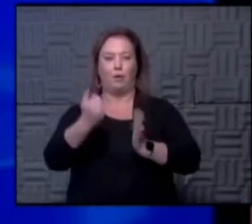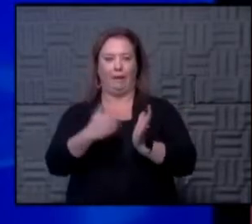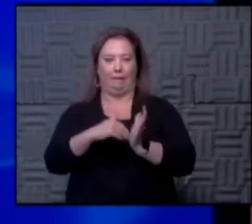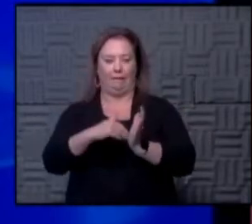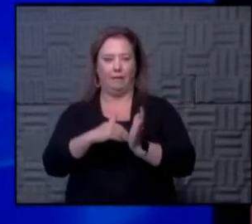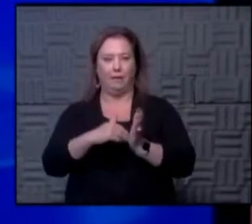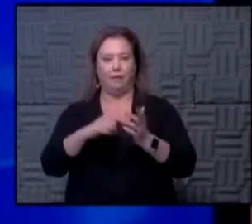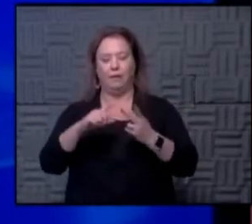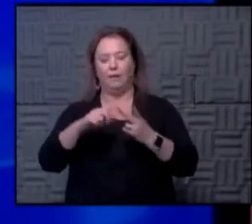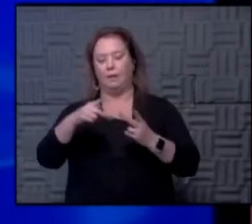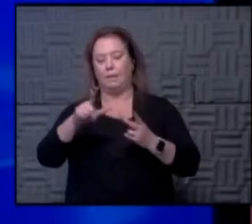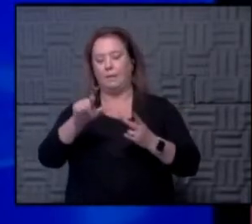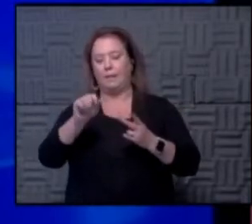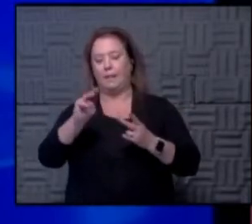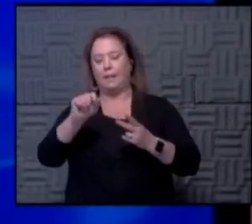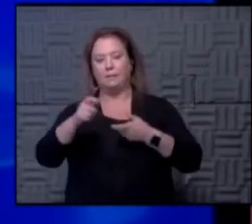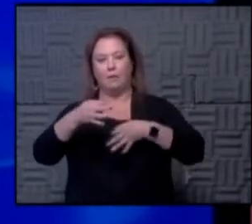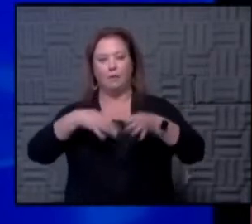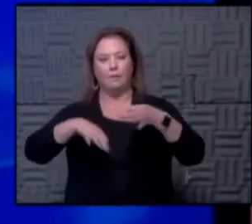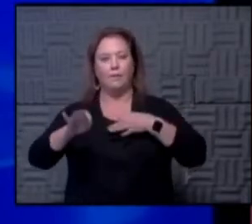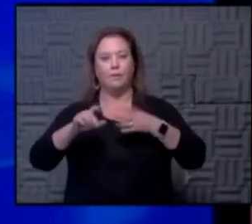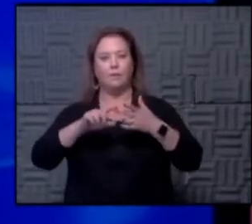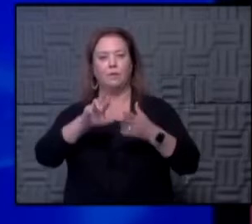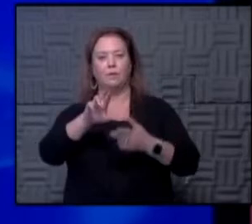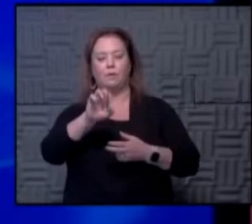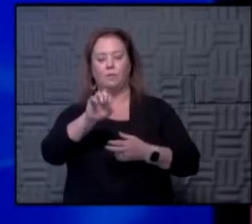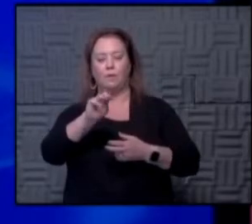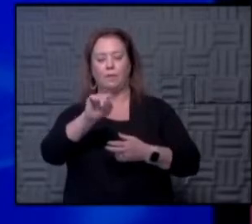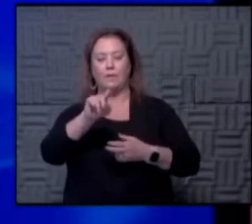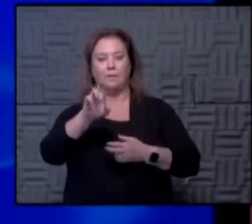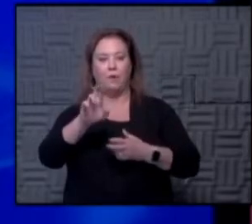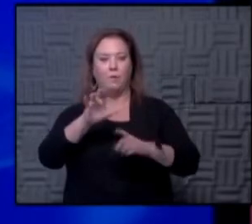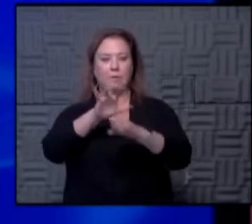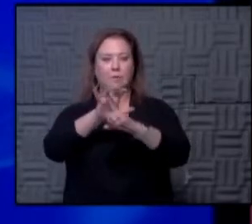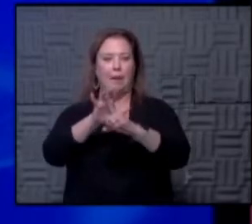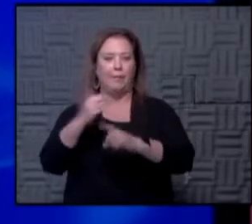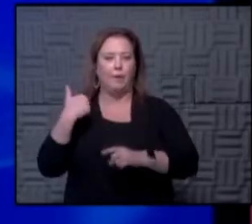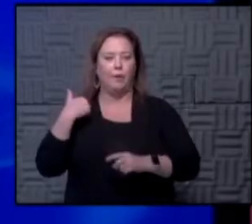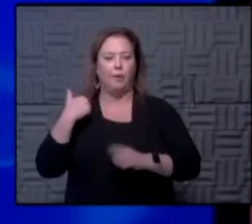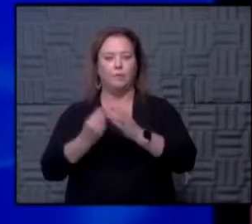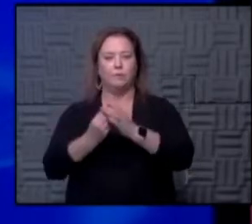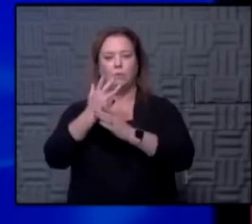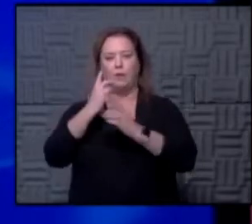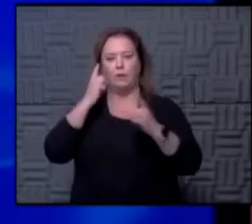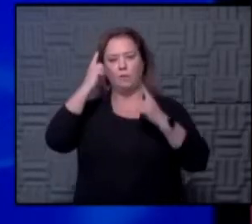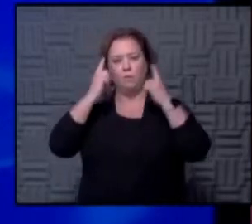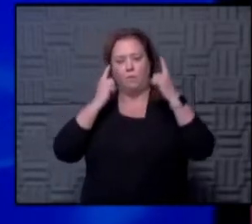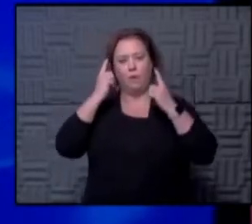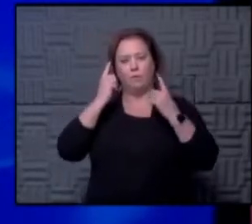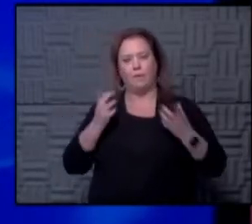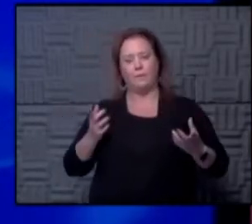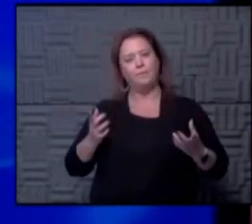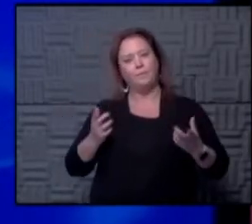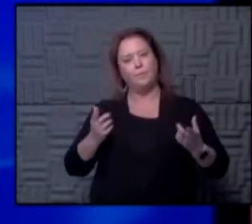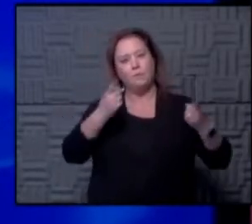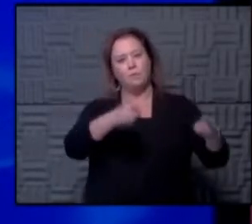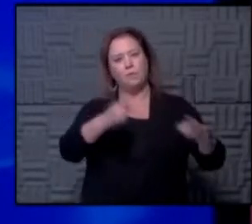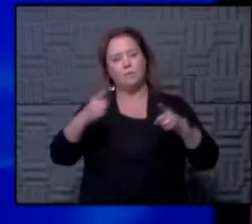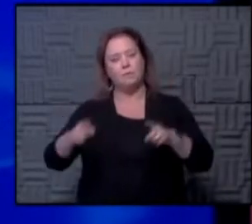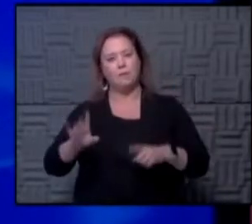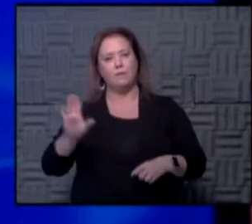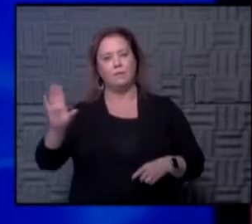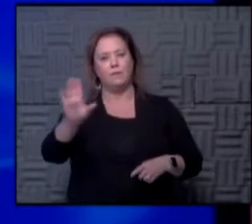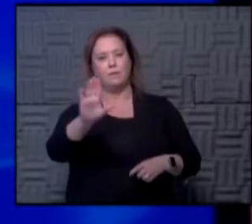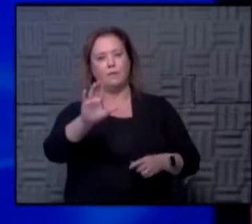about, plasma convalescence was all that, Remdesivir was all that. I think they're kind of wondering, what's happened with